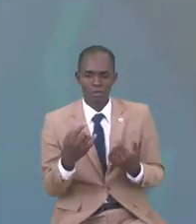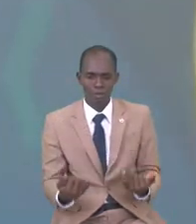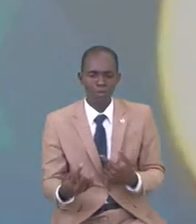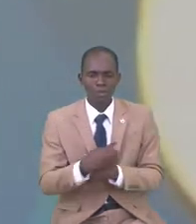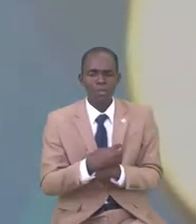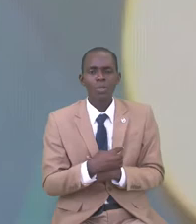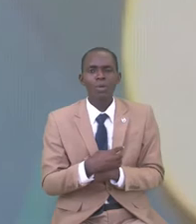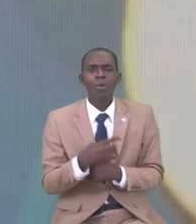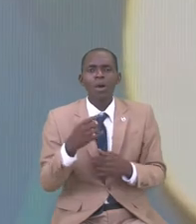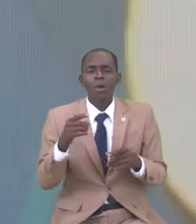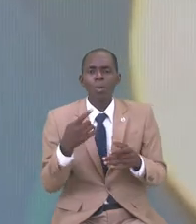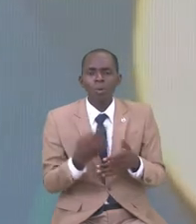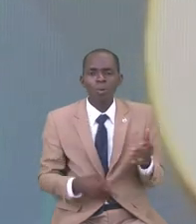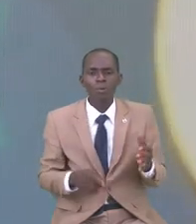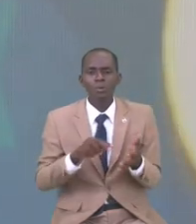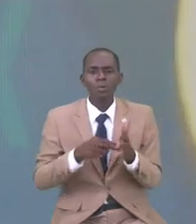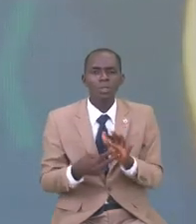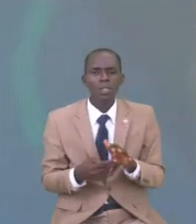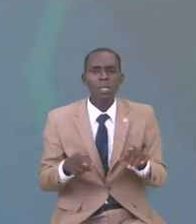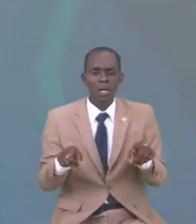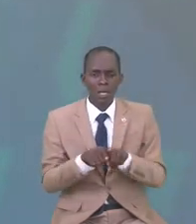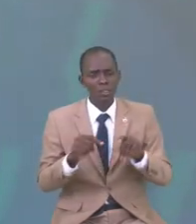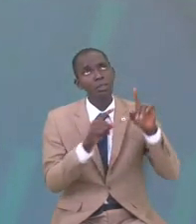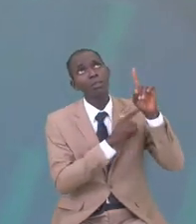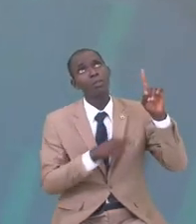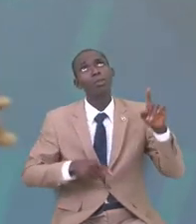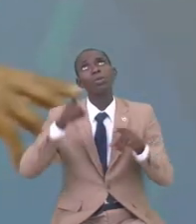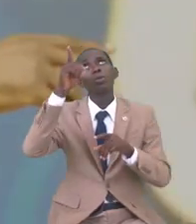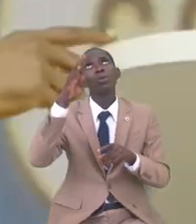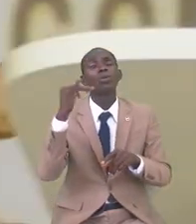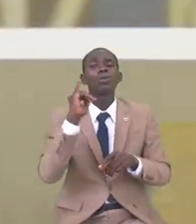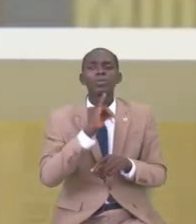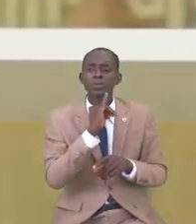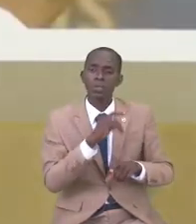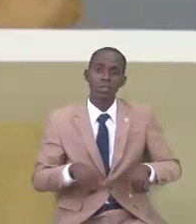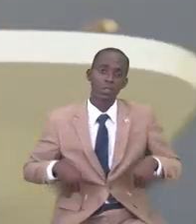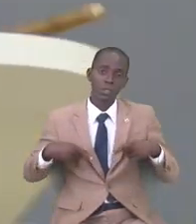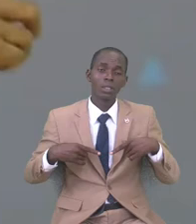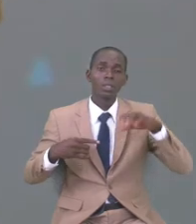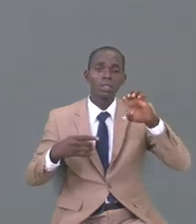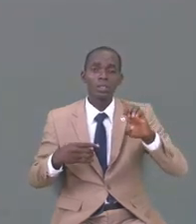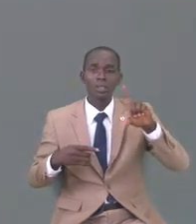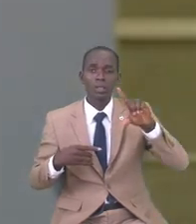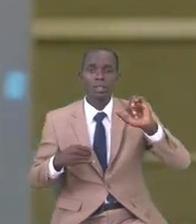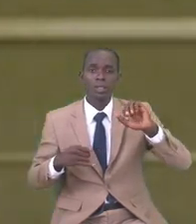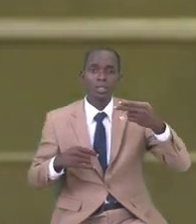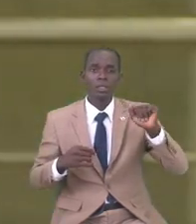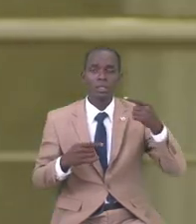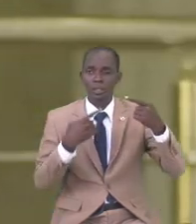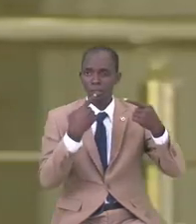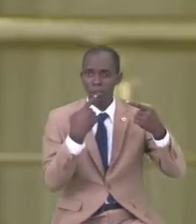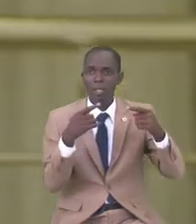Lord God of Israel liveth. Elijah says, as long as